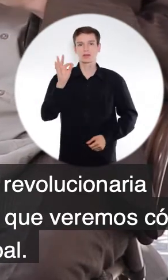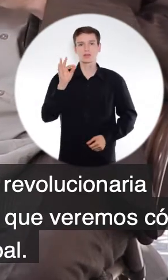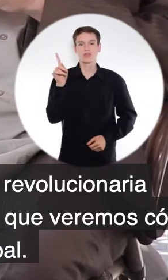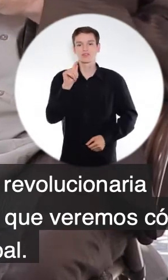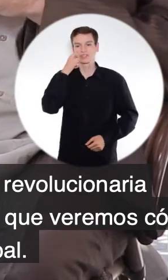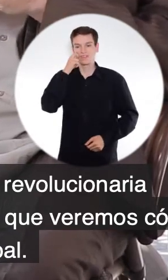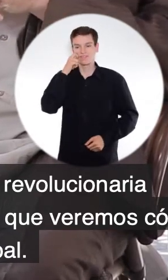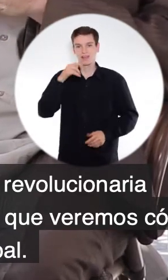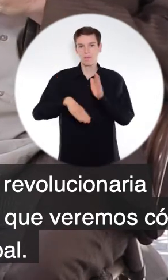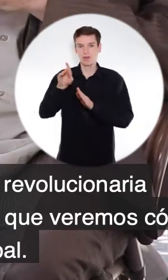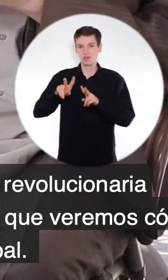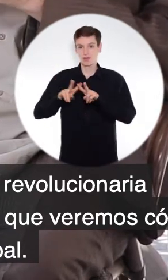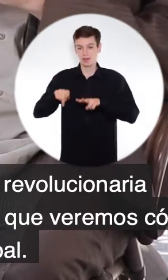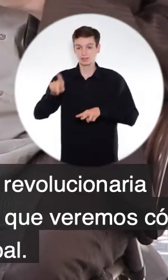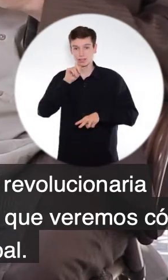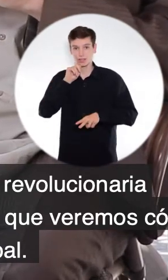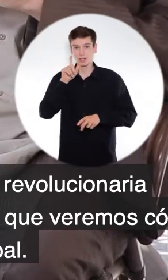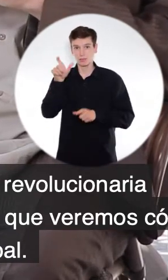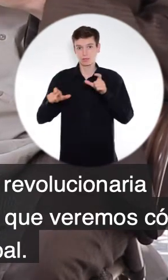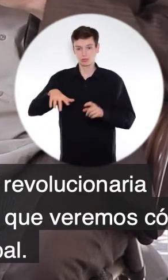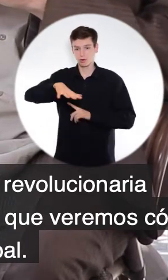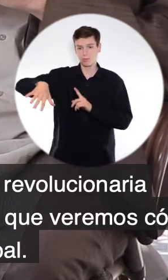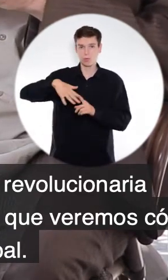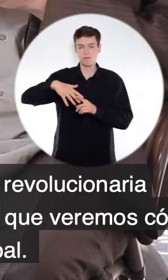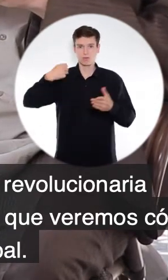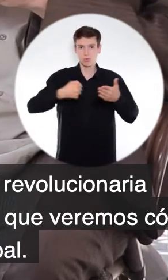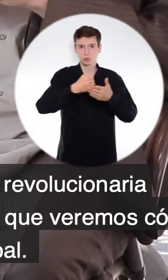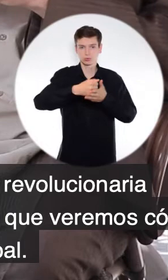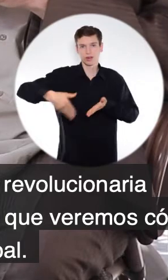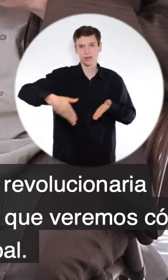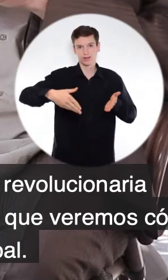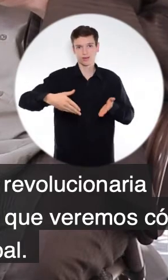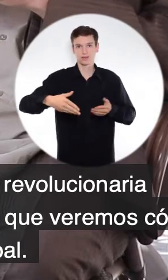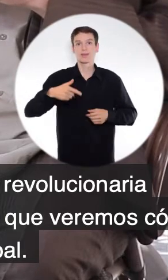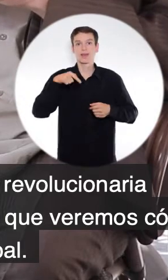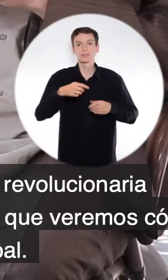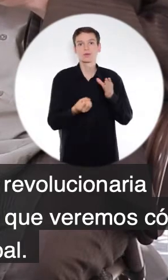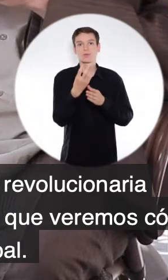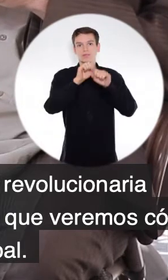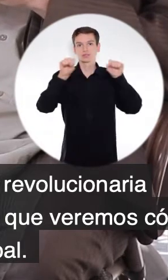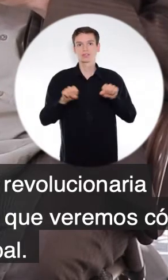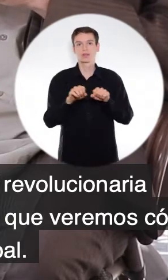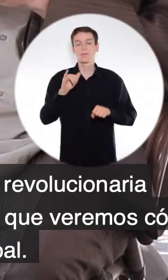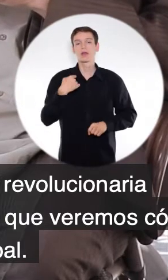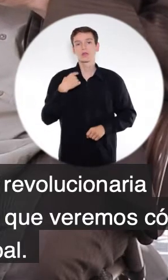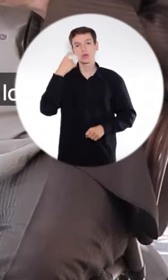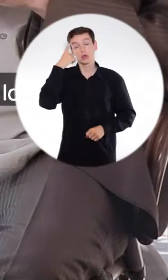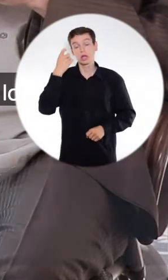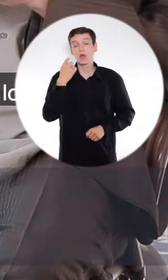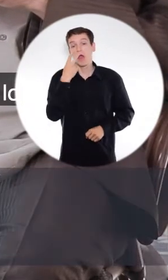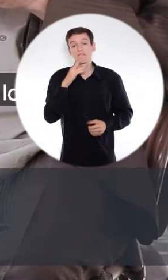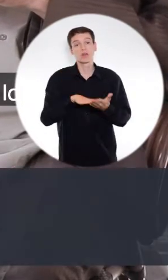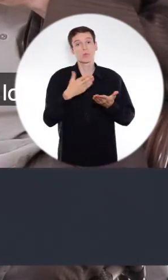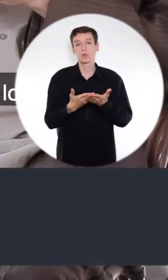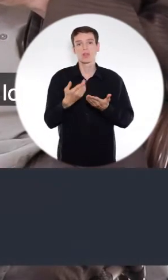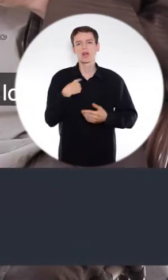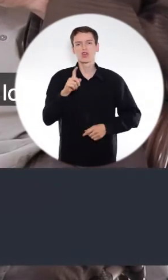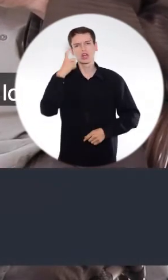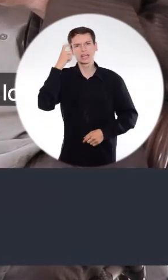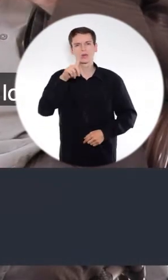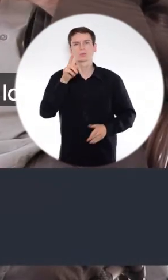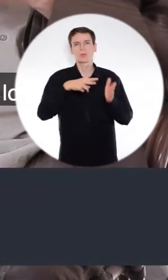the system, so we're going to see how it happens. My suspicion is that that will not be the major problem, that if you can get to that